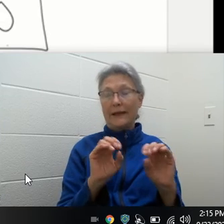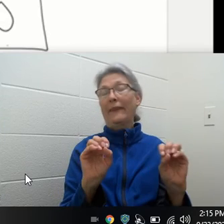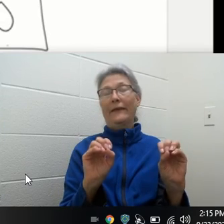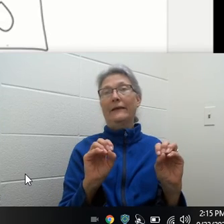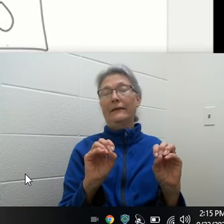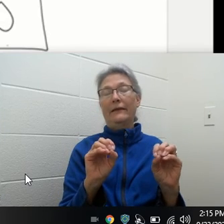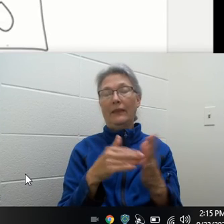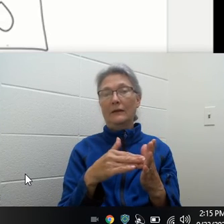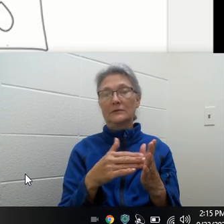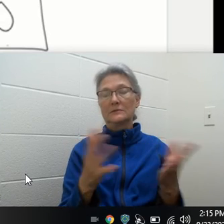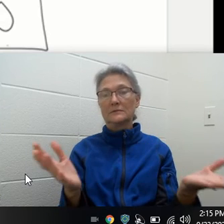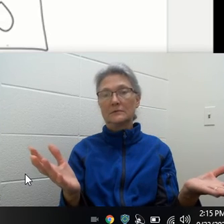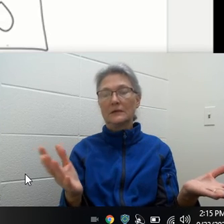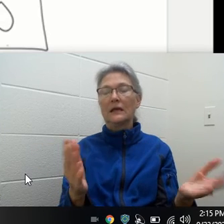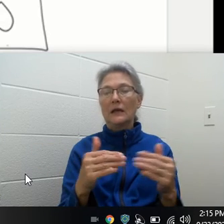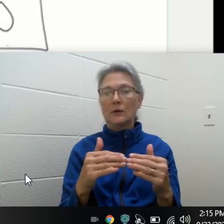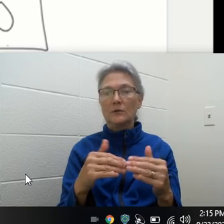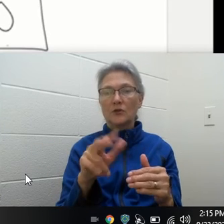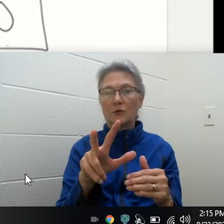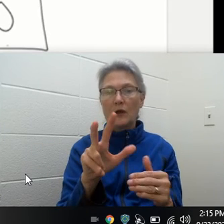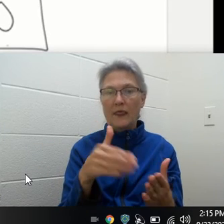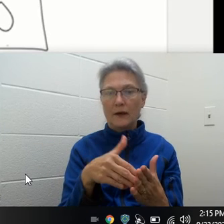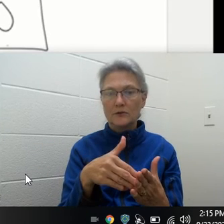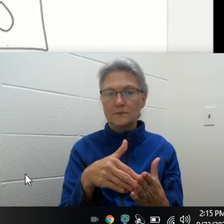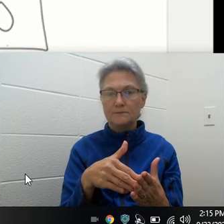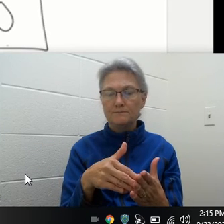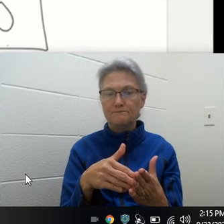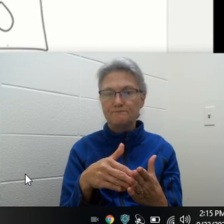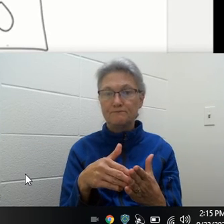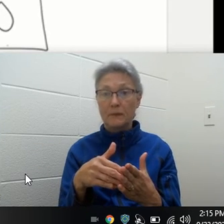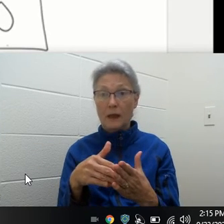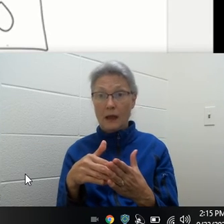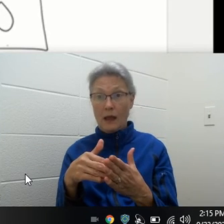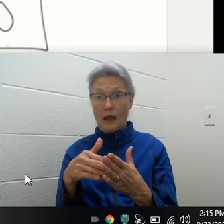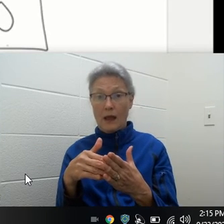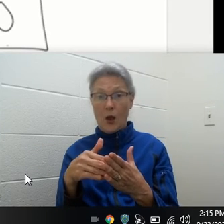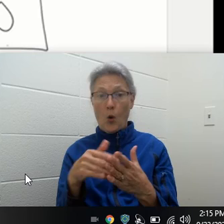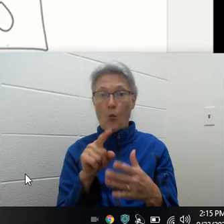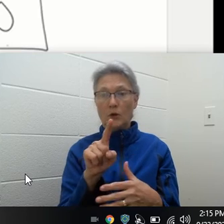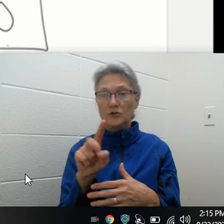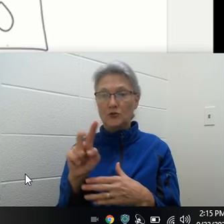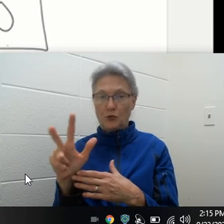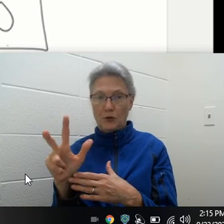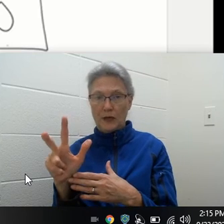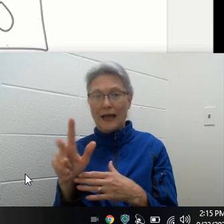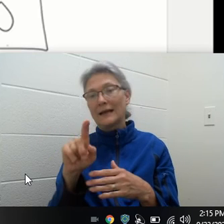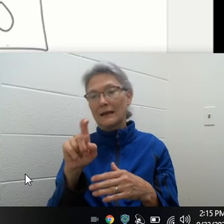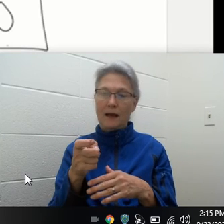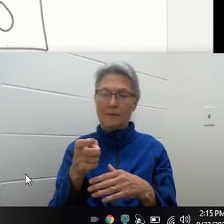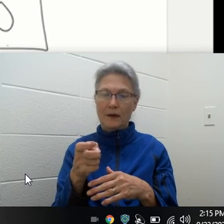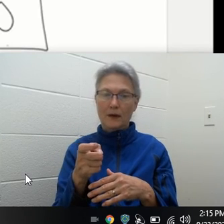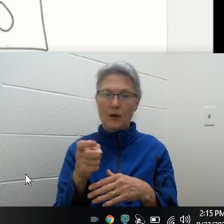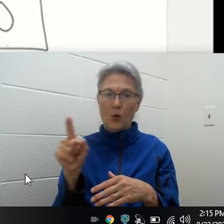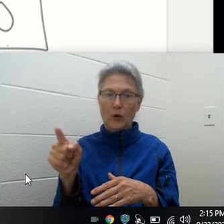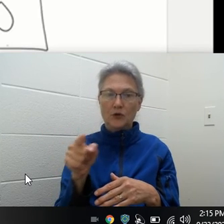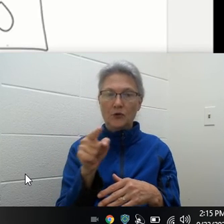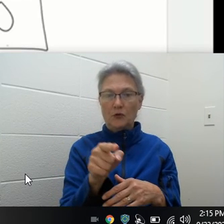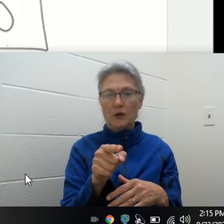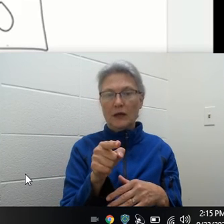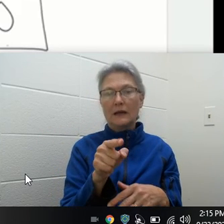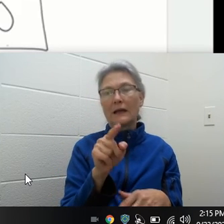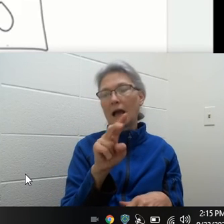no other thousands equals 3,000. It's a 1, 2, 3 and comma. I'm gonna go ahead and put my comma